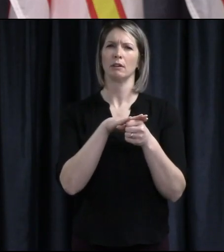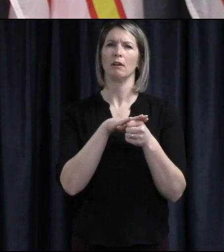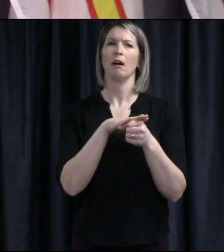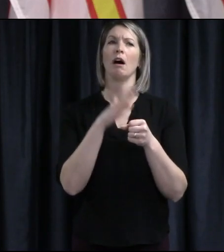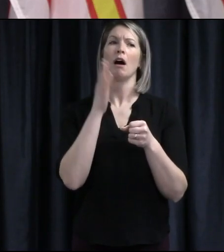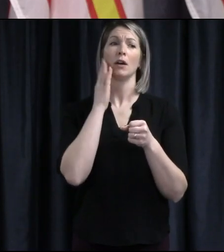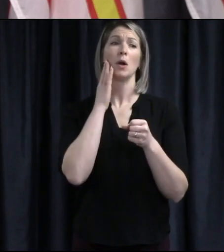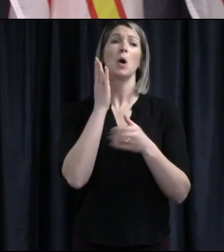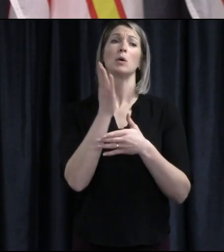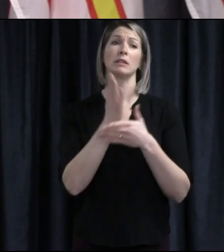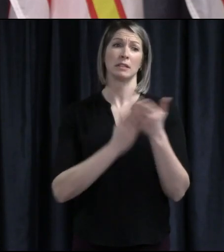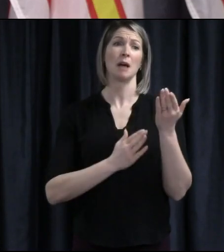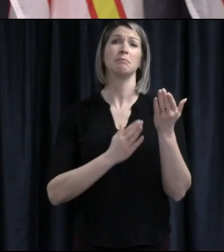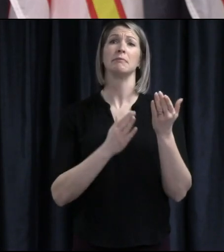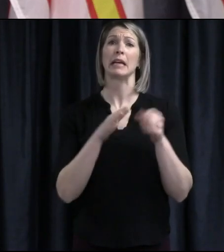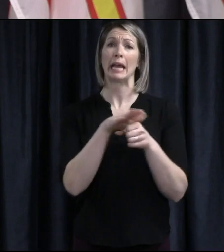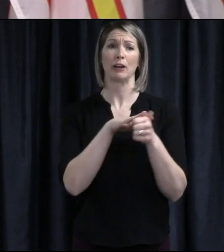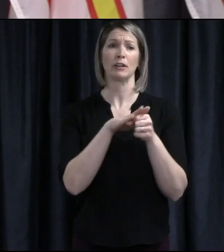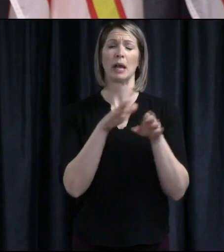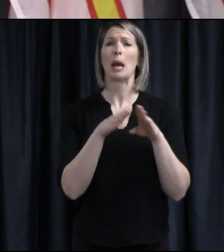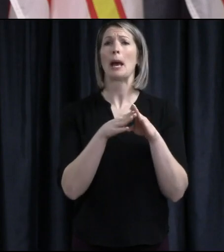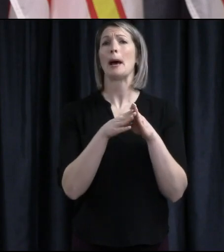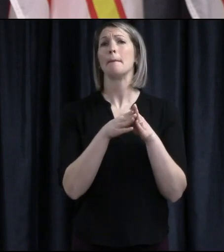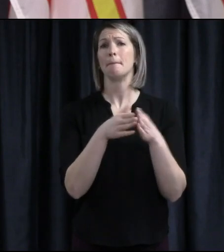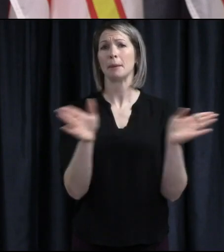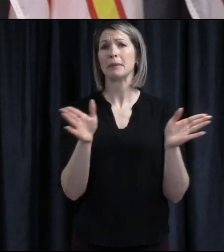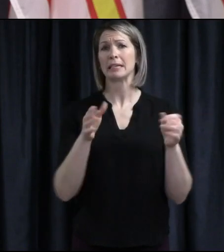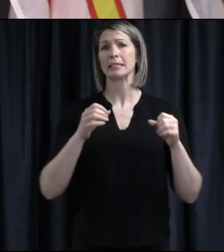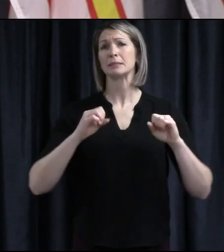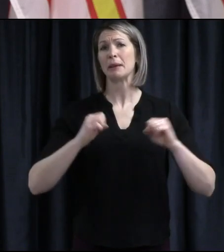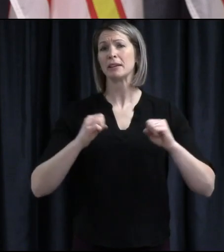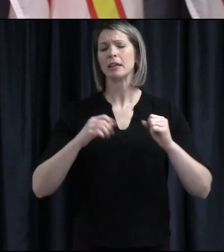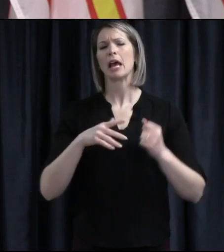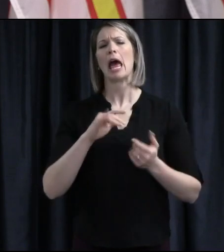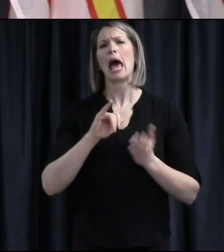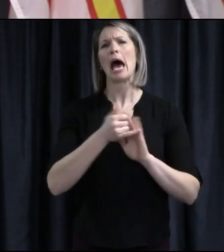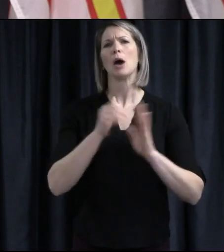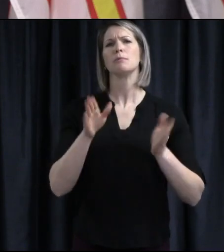spaces. How can we ensure people have the proper privacy?